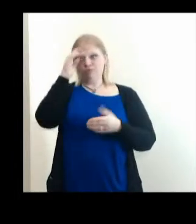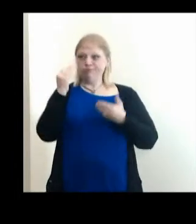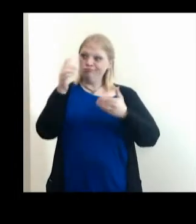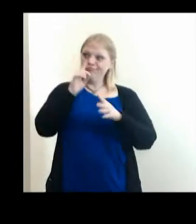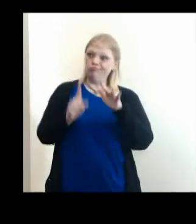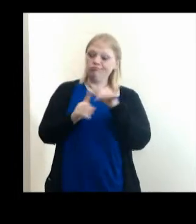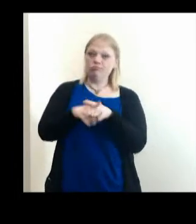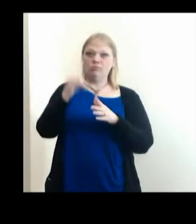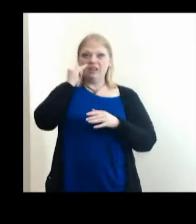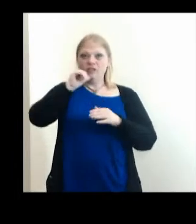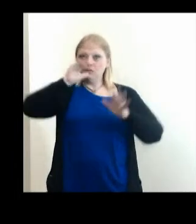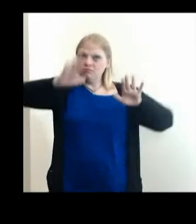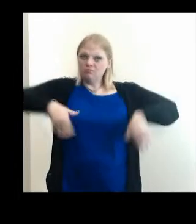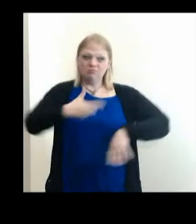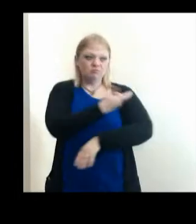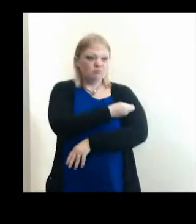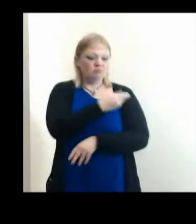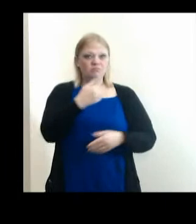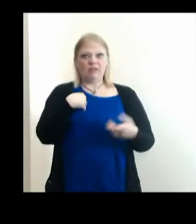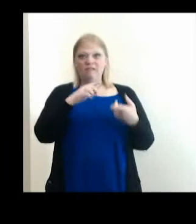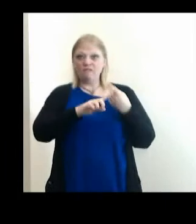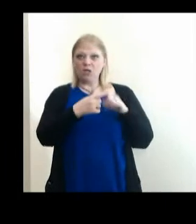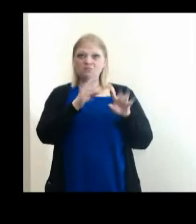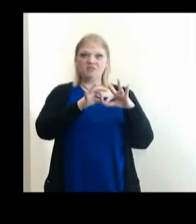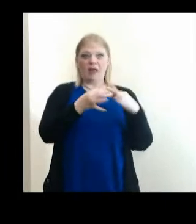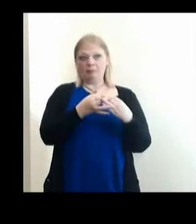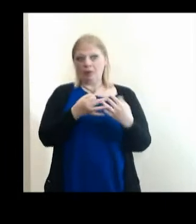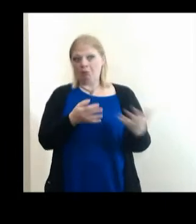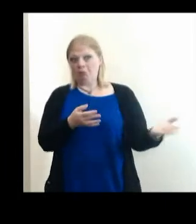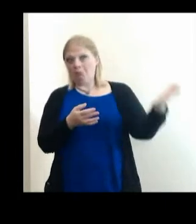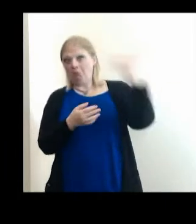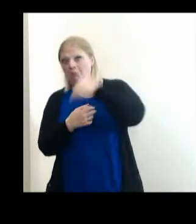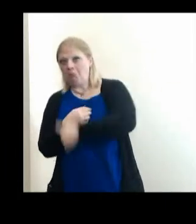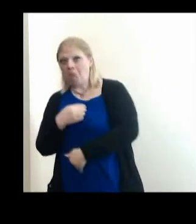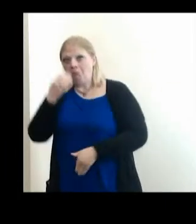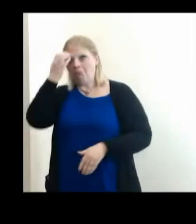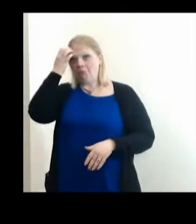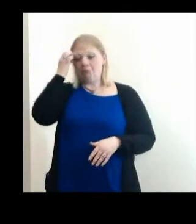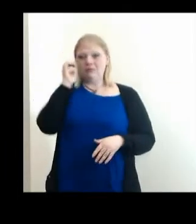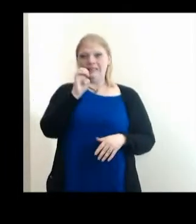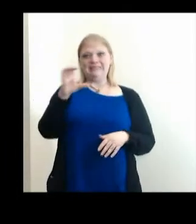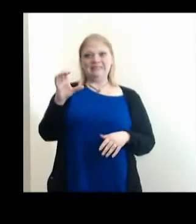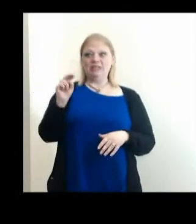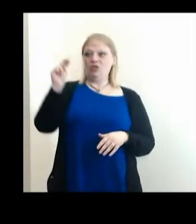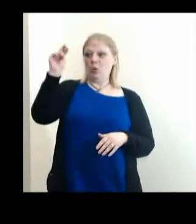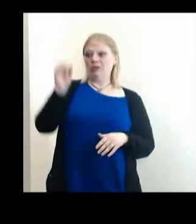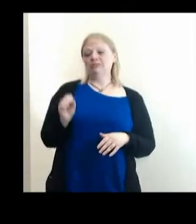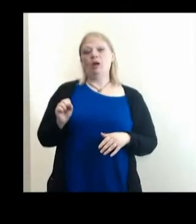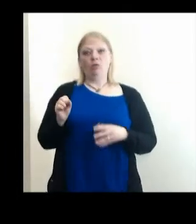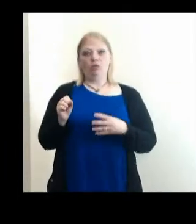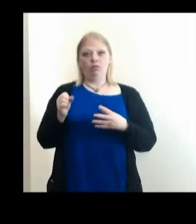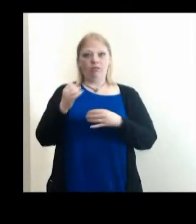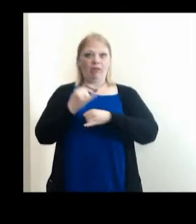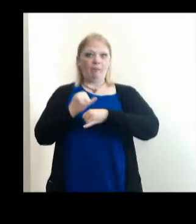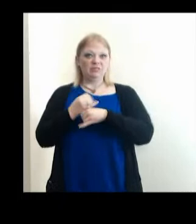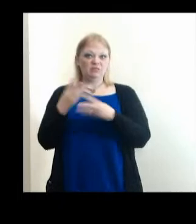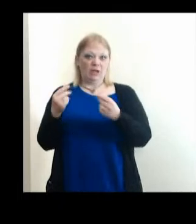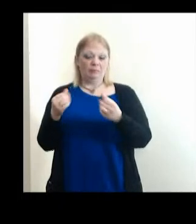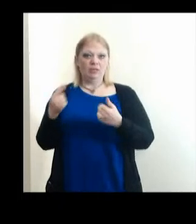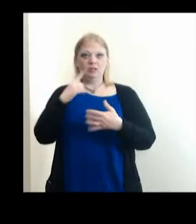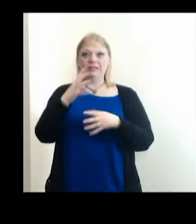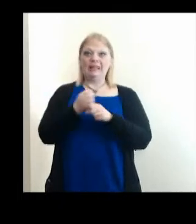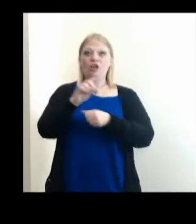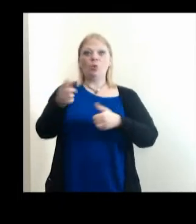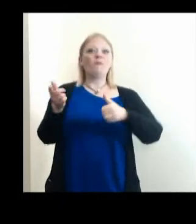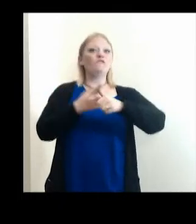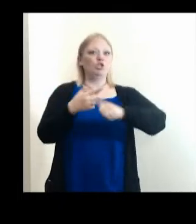been vaccinated, or you have some friends or some families, just come on down to ECC North or ECC South and get your first